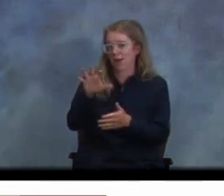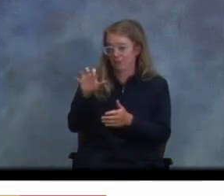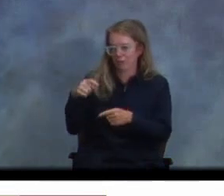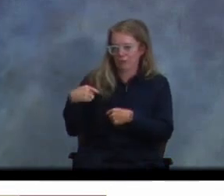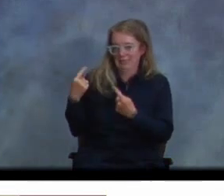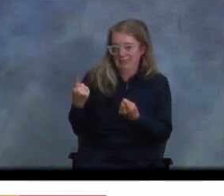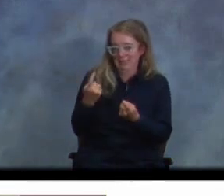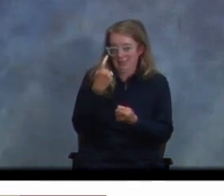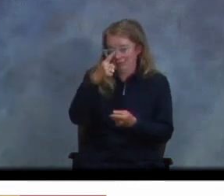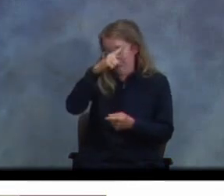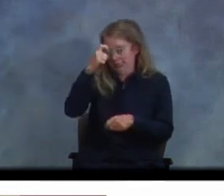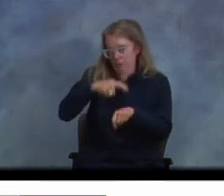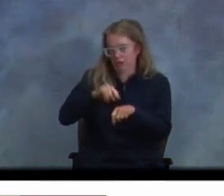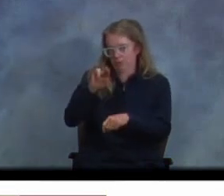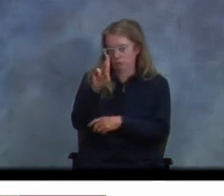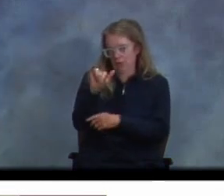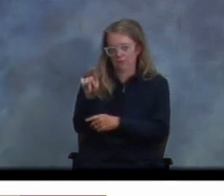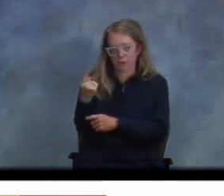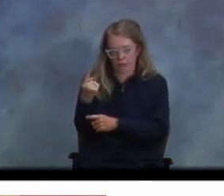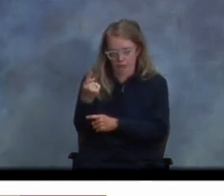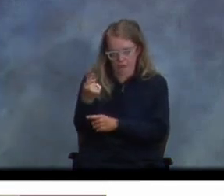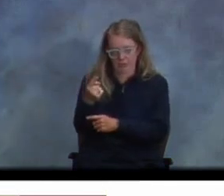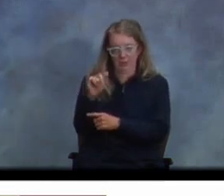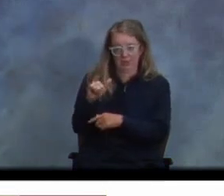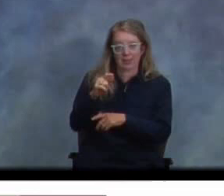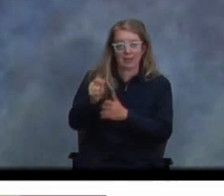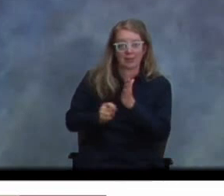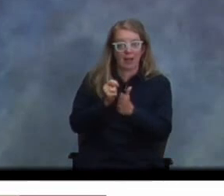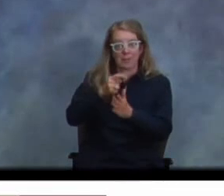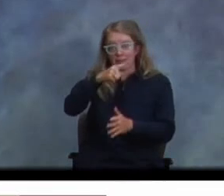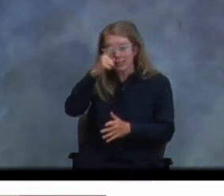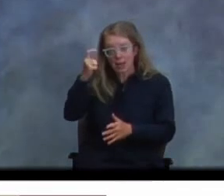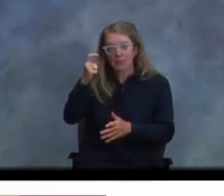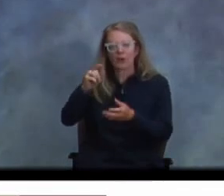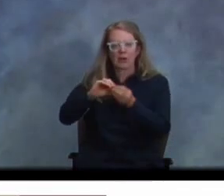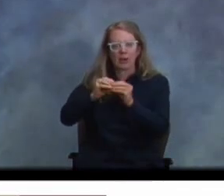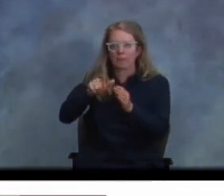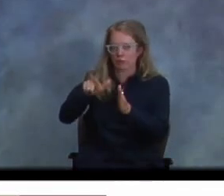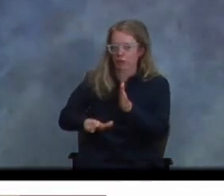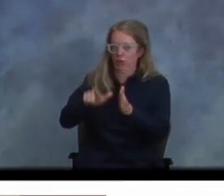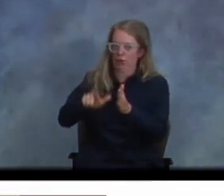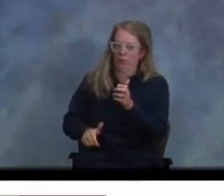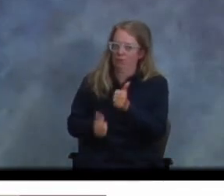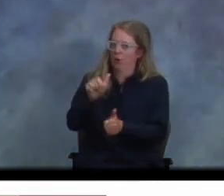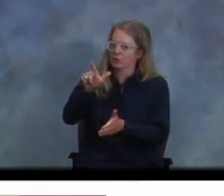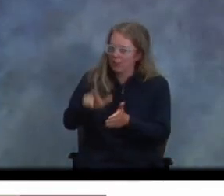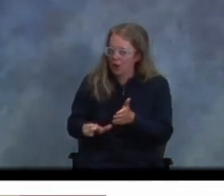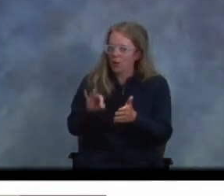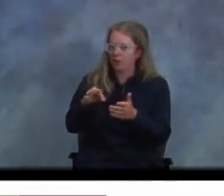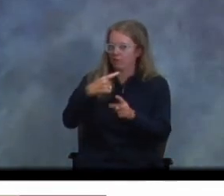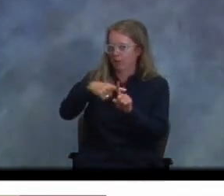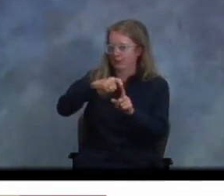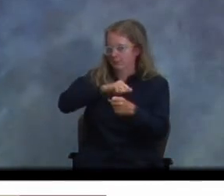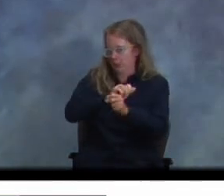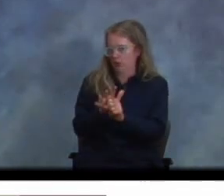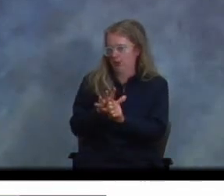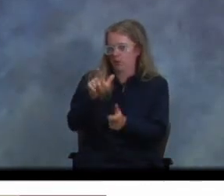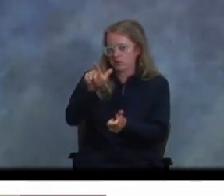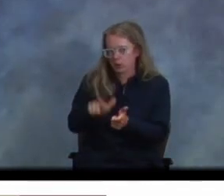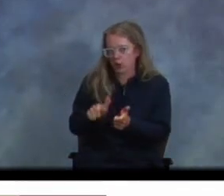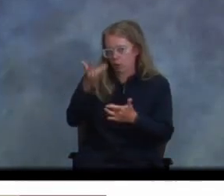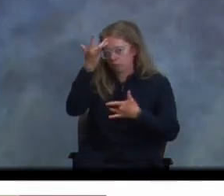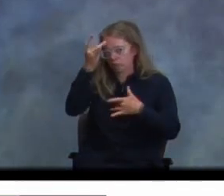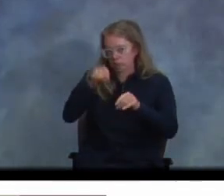1. When we were seeing some of our very lowest levels, if you might remember, our very lowest levels of cases and transmission